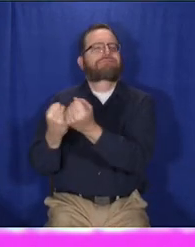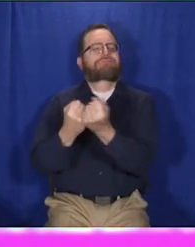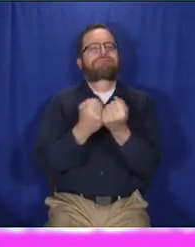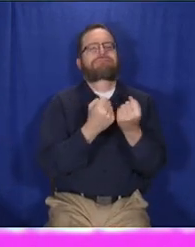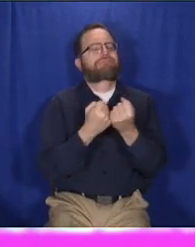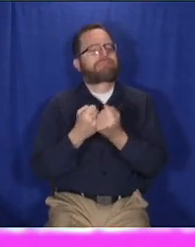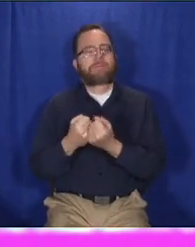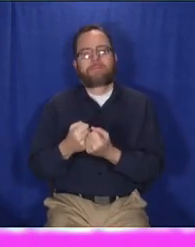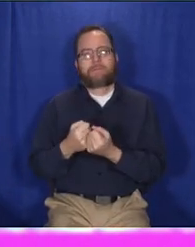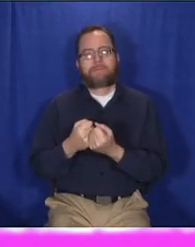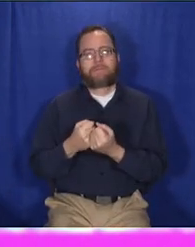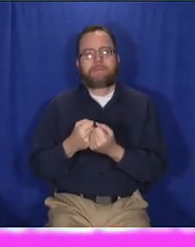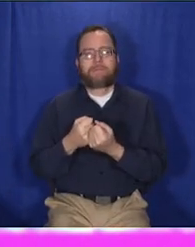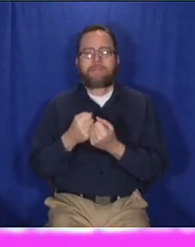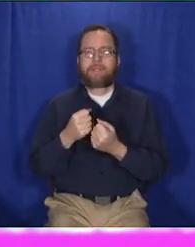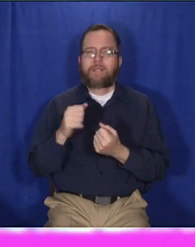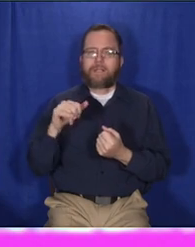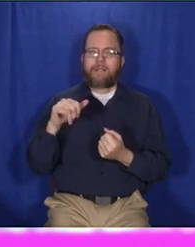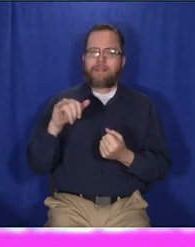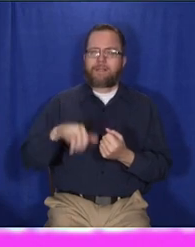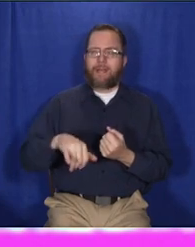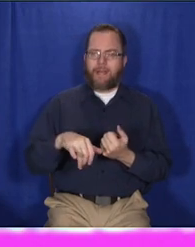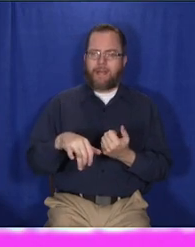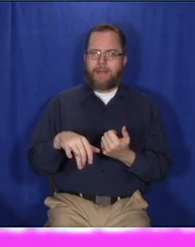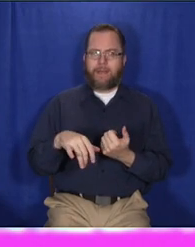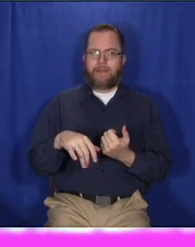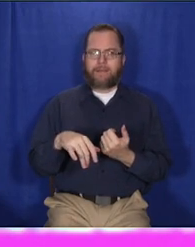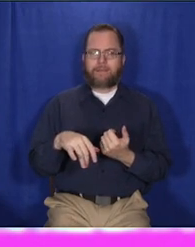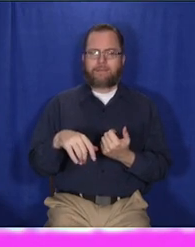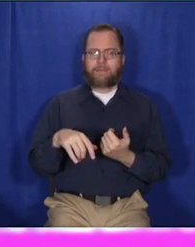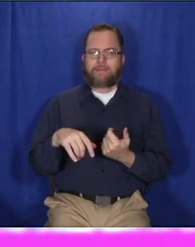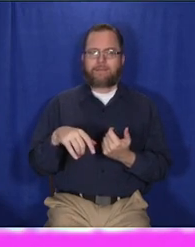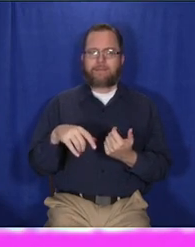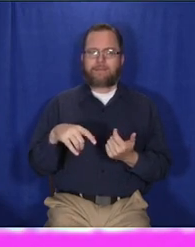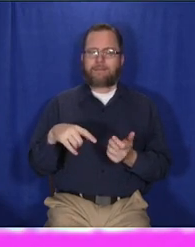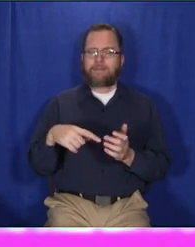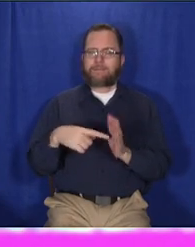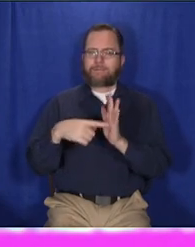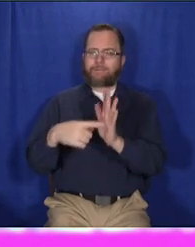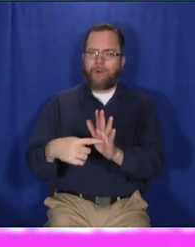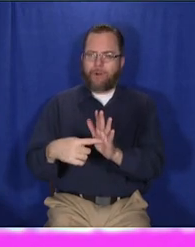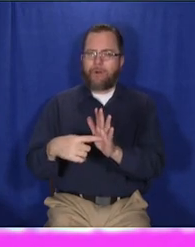want us to see, is that this reveals something about the condition of their hearts.